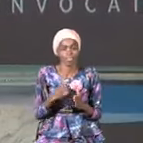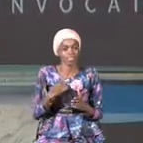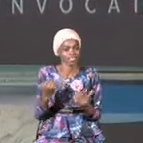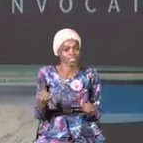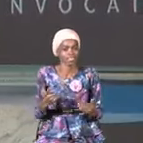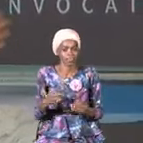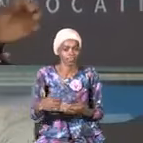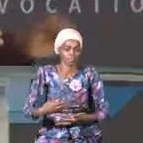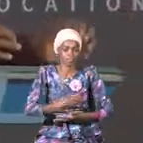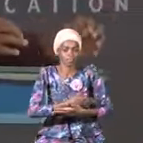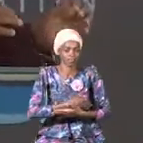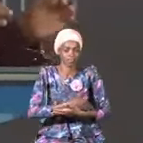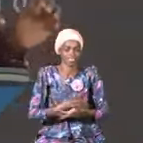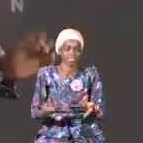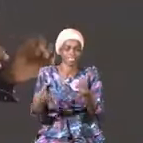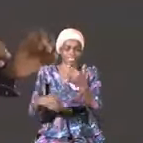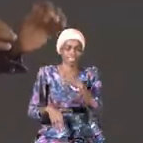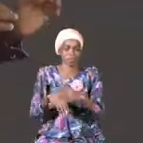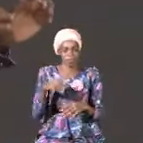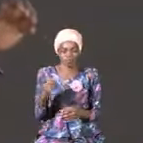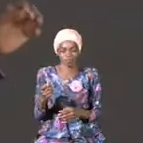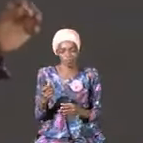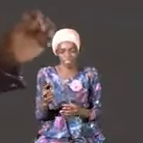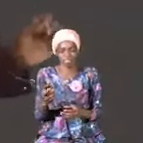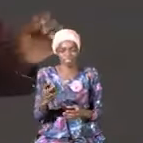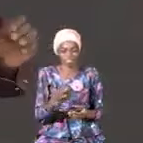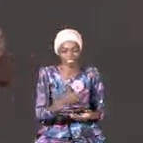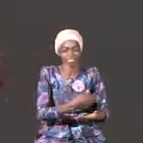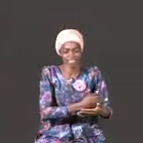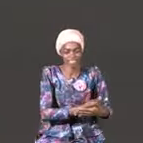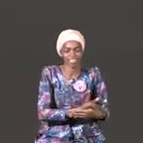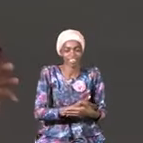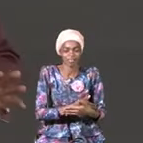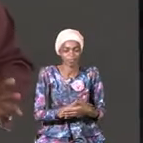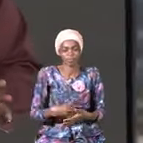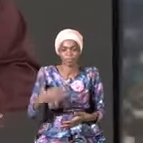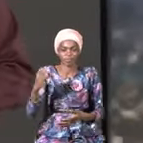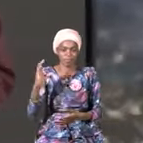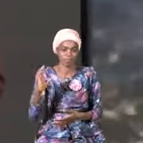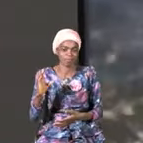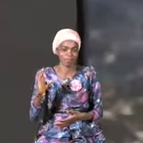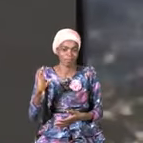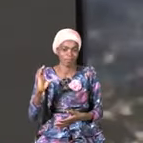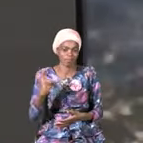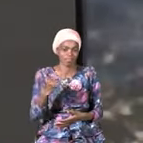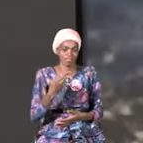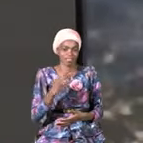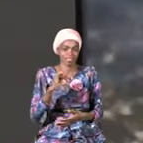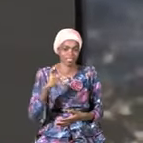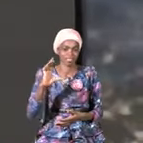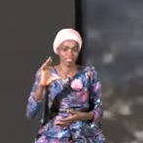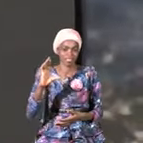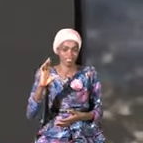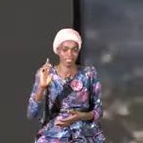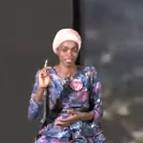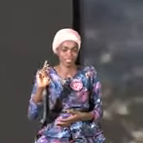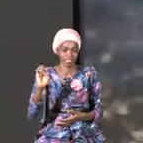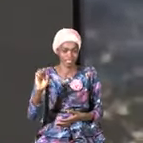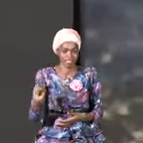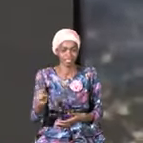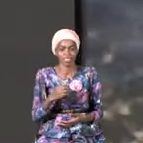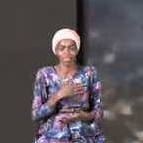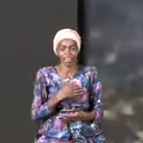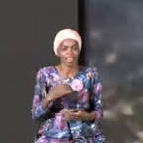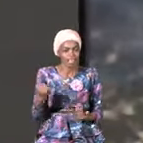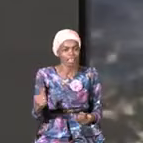out, the little chicken, they came out, and that eaglet, a little